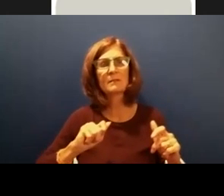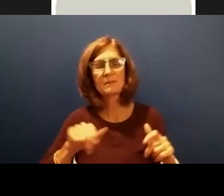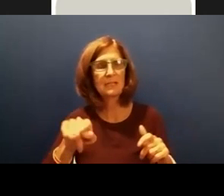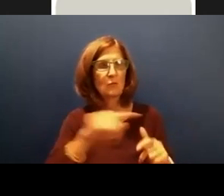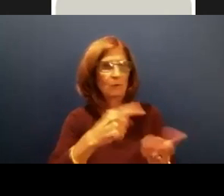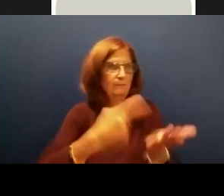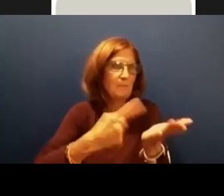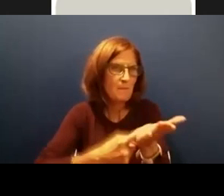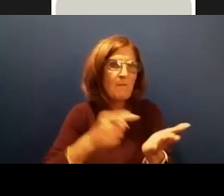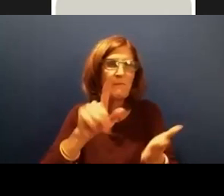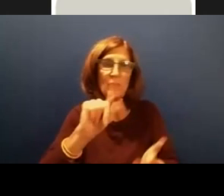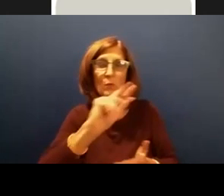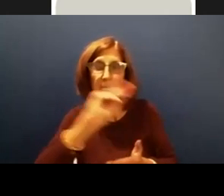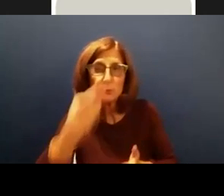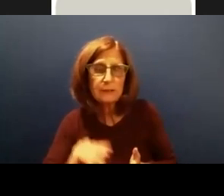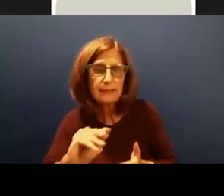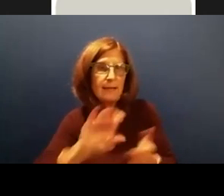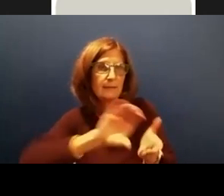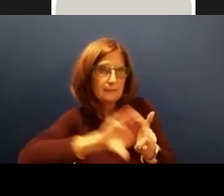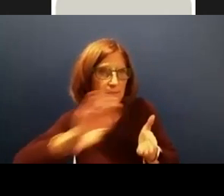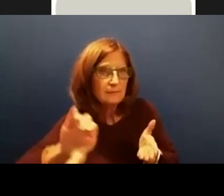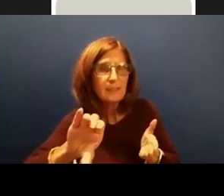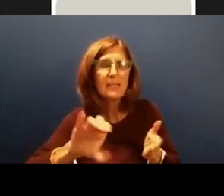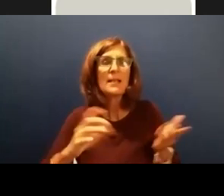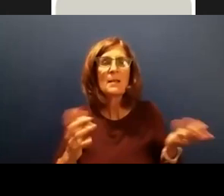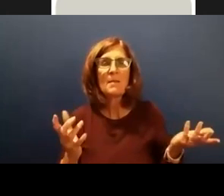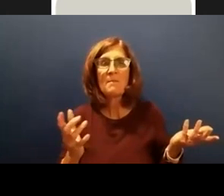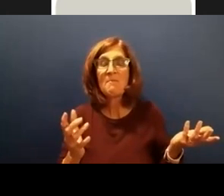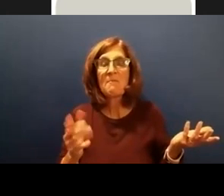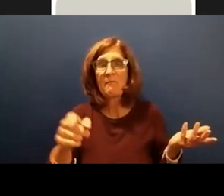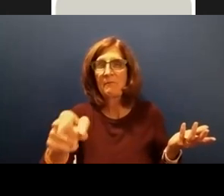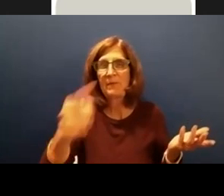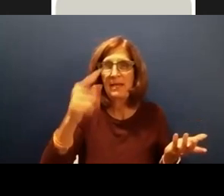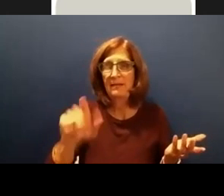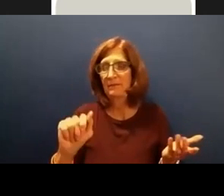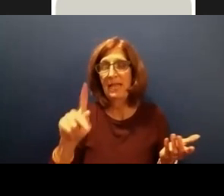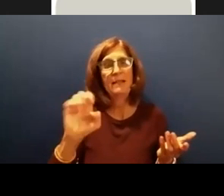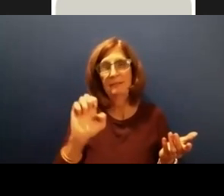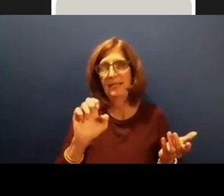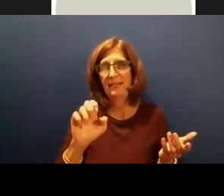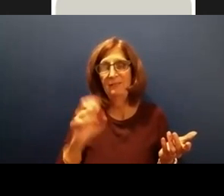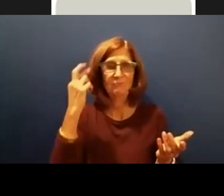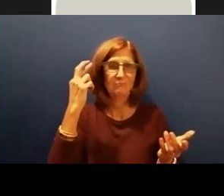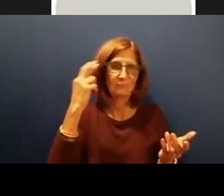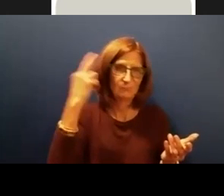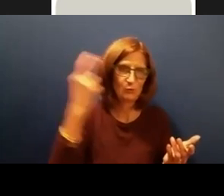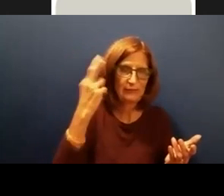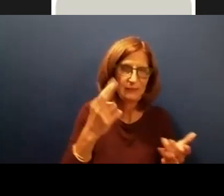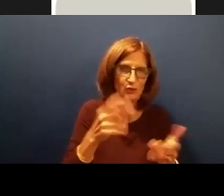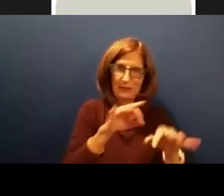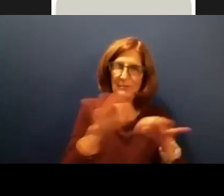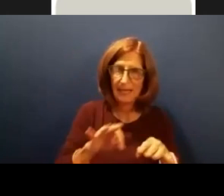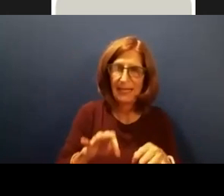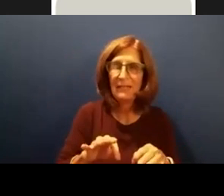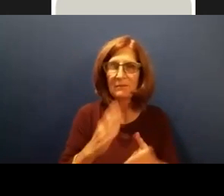do a 20% set aside of affordability, and we were convinced the reasons Adelaide mentioned and others, including the